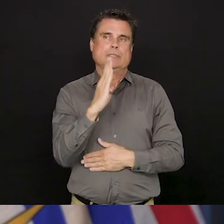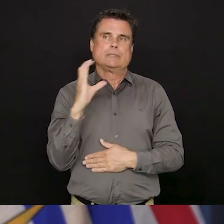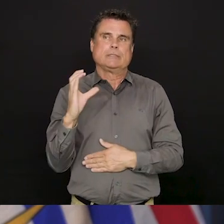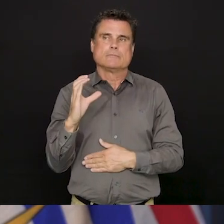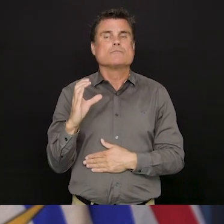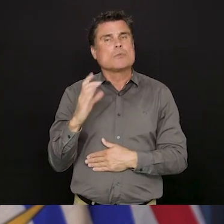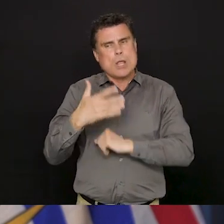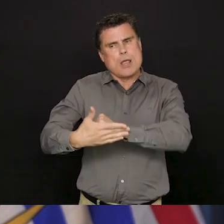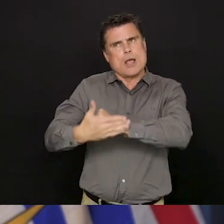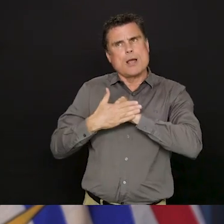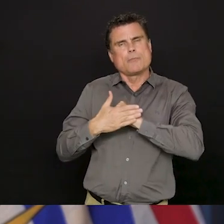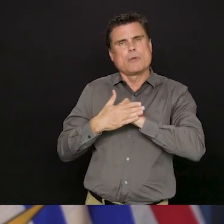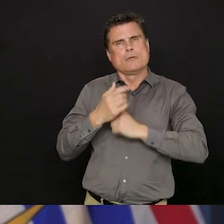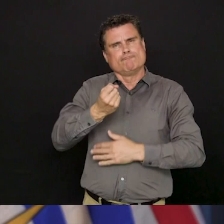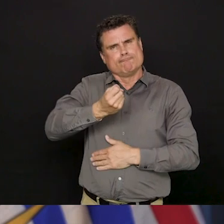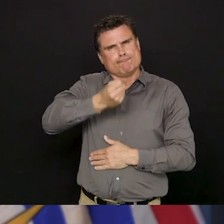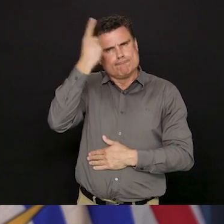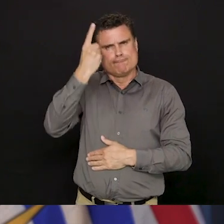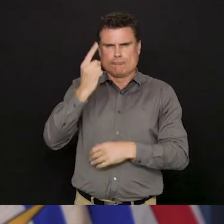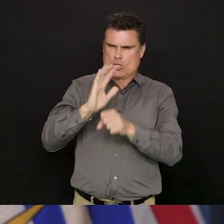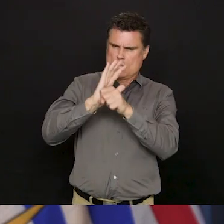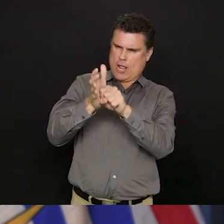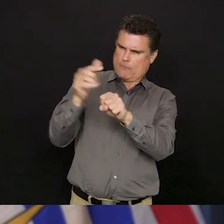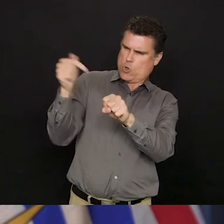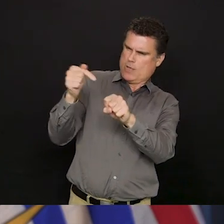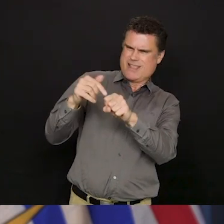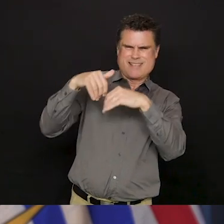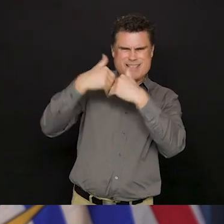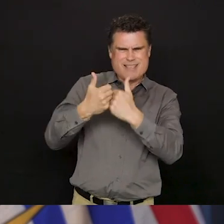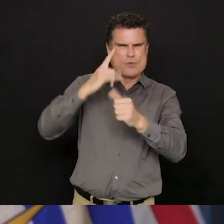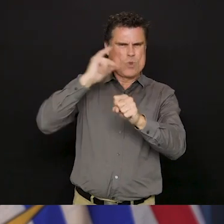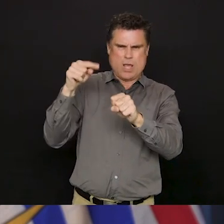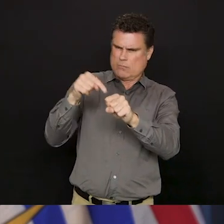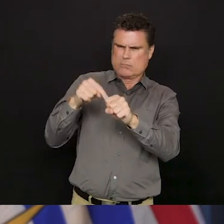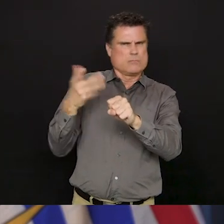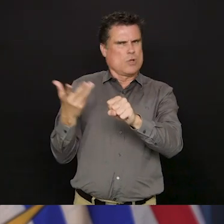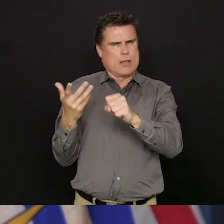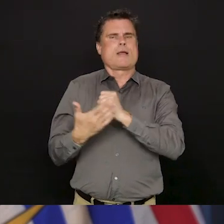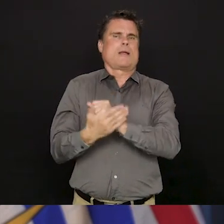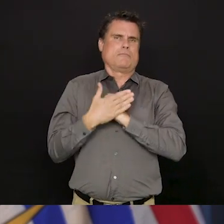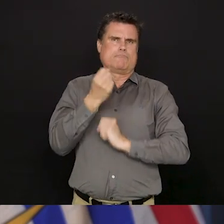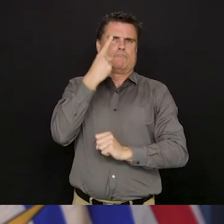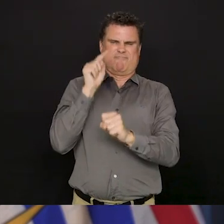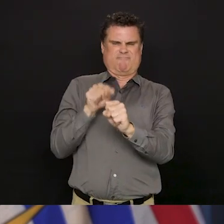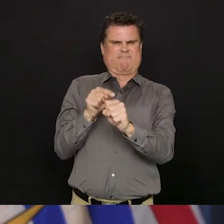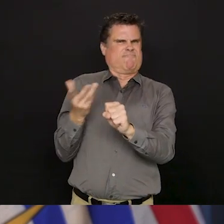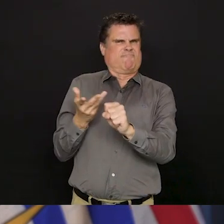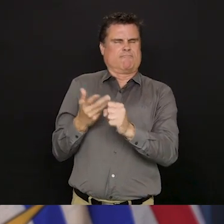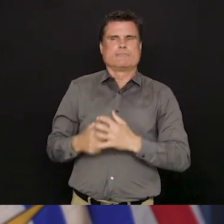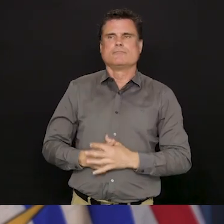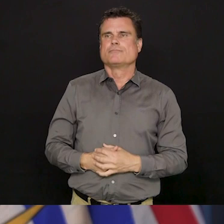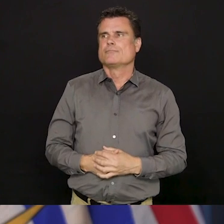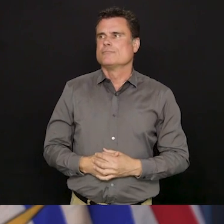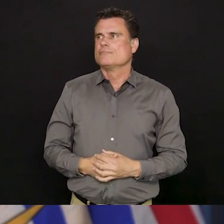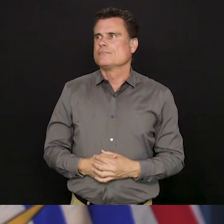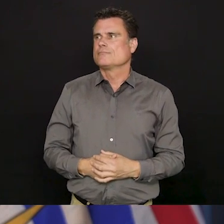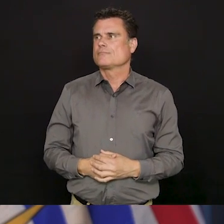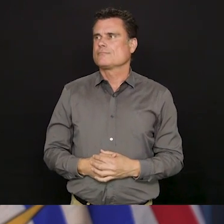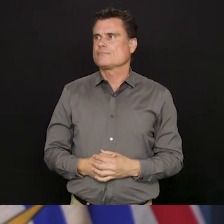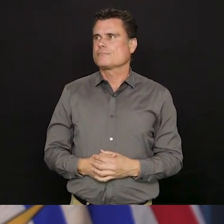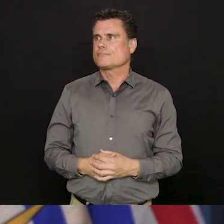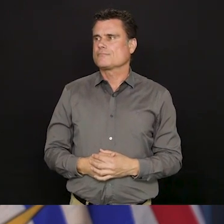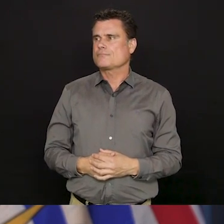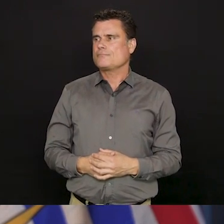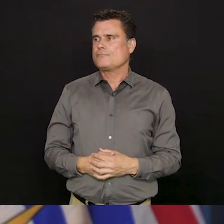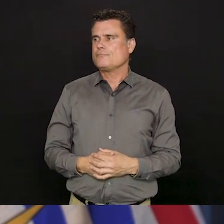pandemic across Canada. In terms of our knot, it's a challenging thing because it's one of